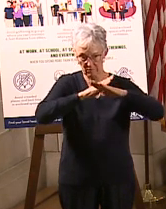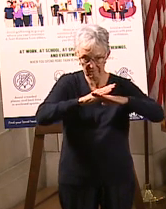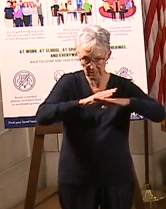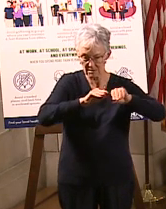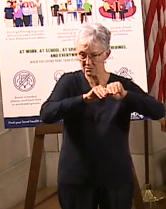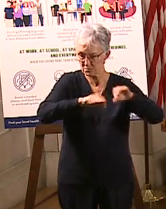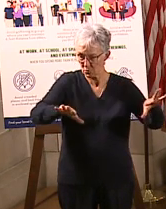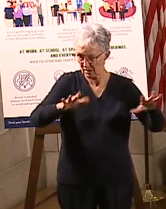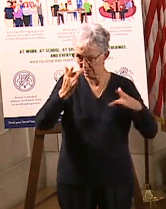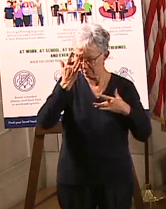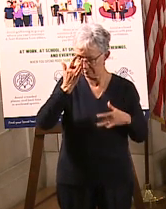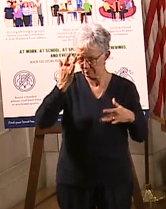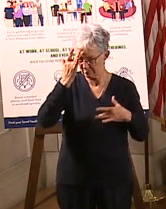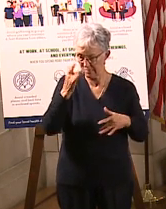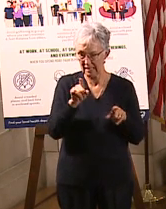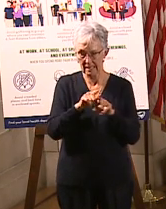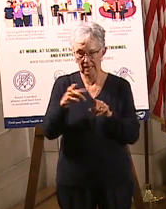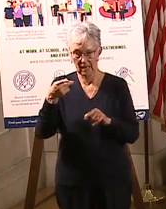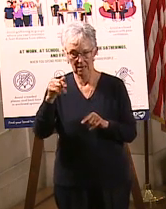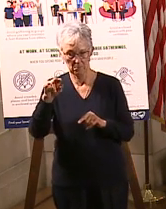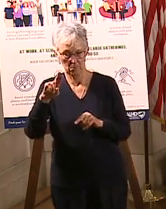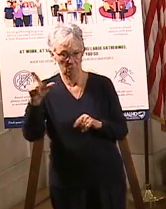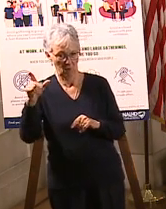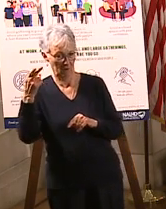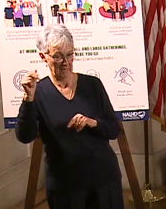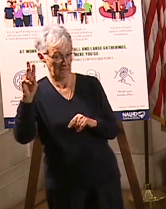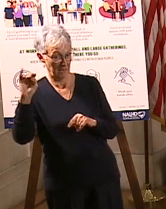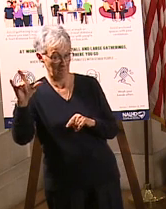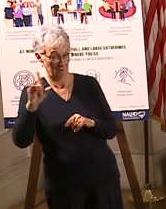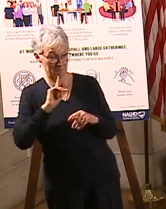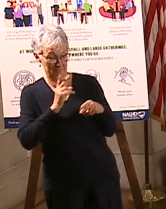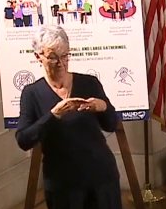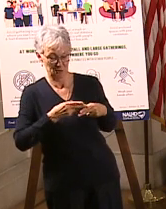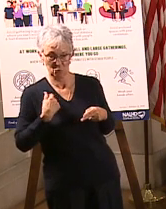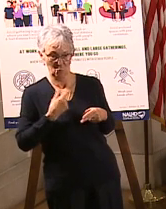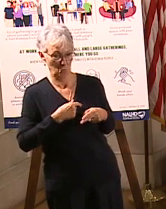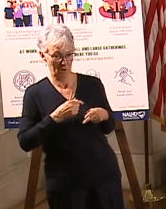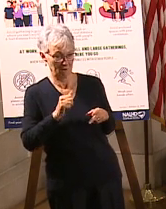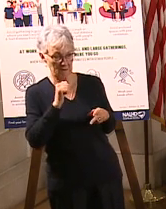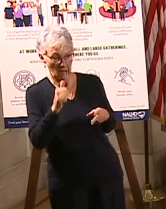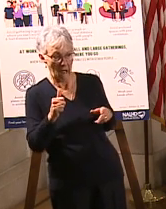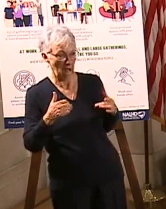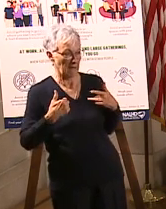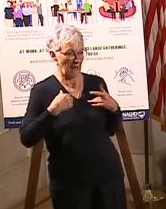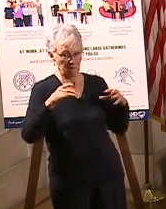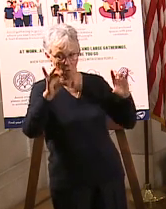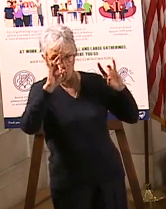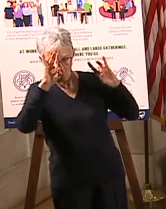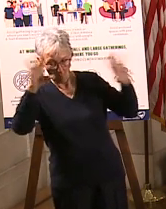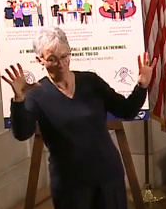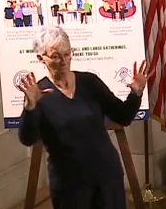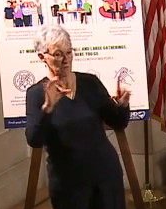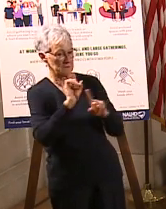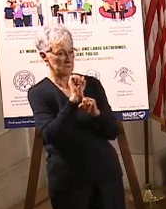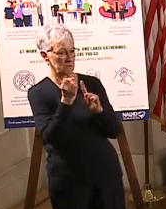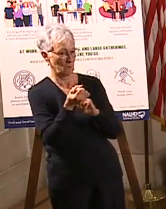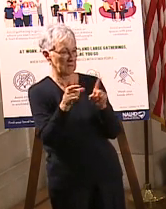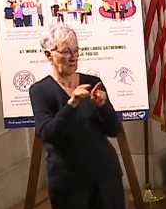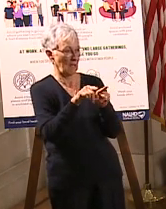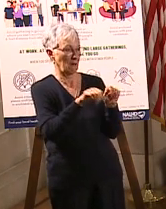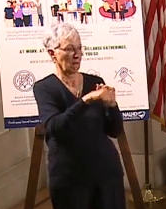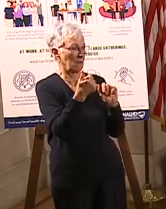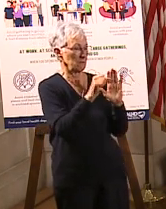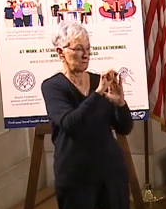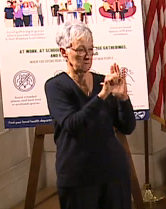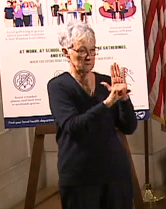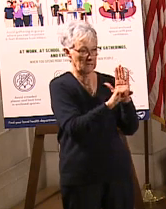Hamill is pointing out, we have not been impacted, such as other states have, and certainly some states like California are being severely impacted right now, we want